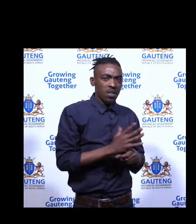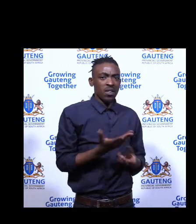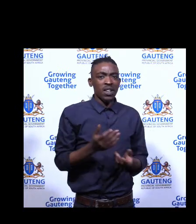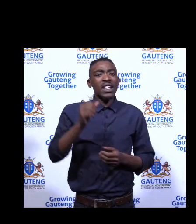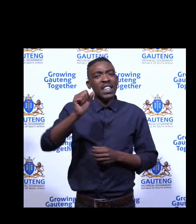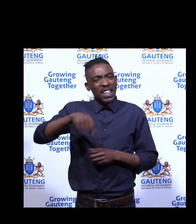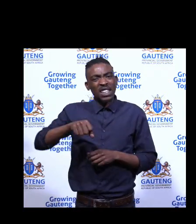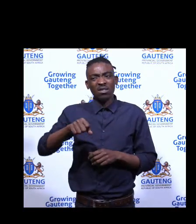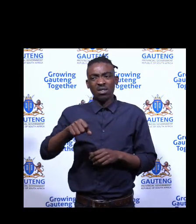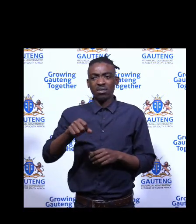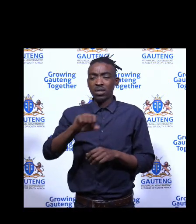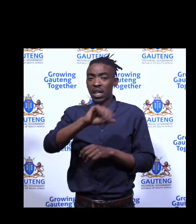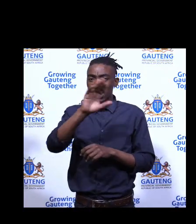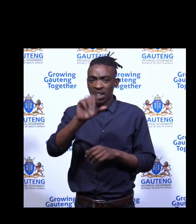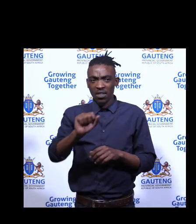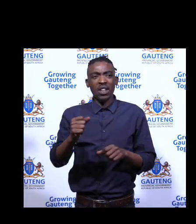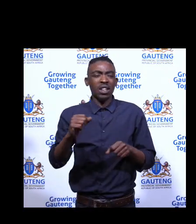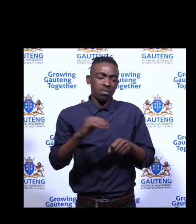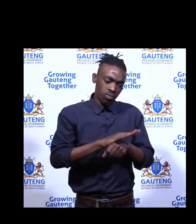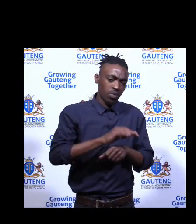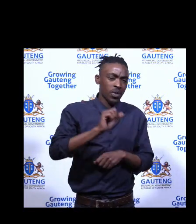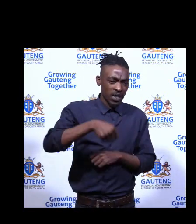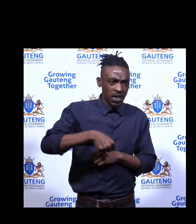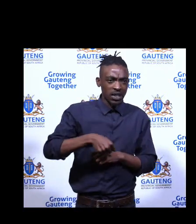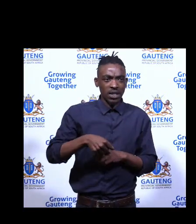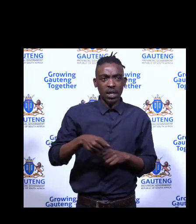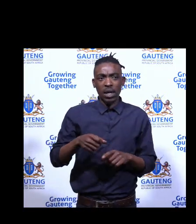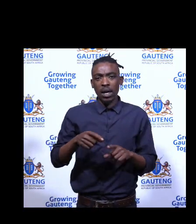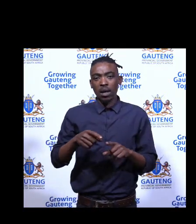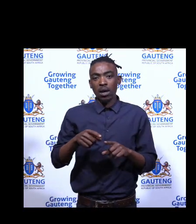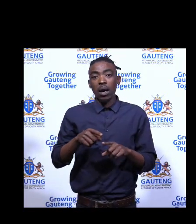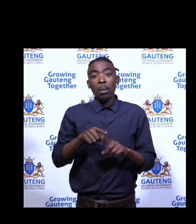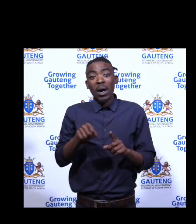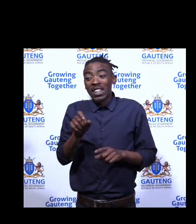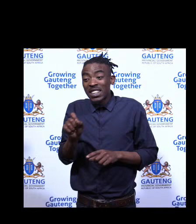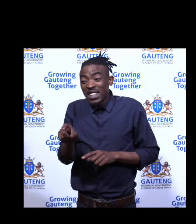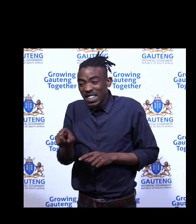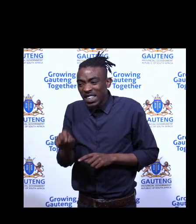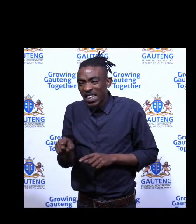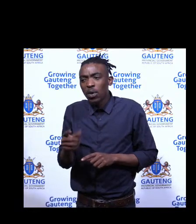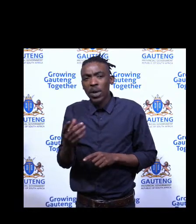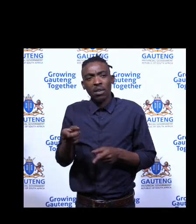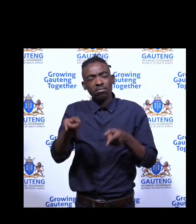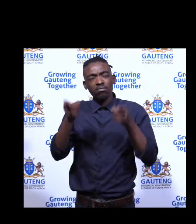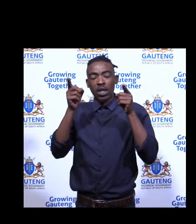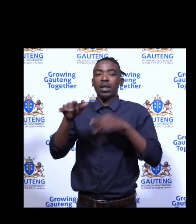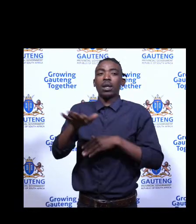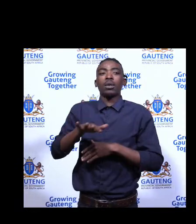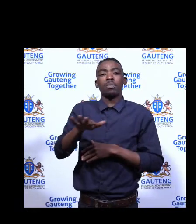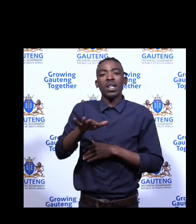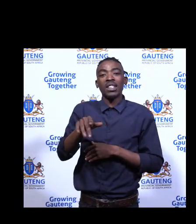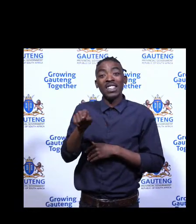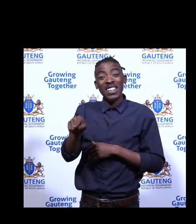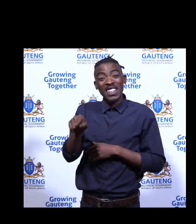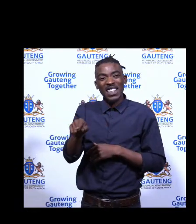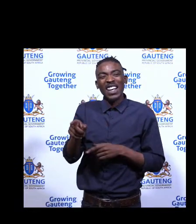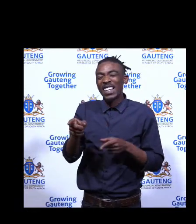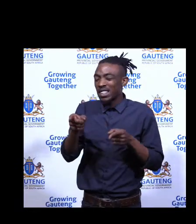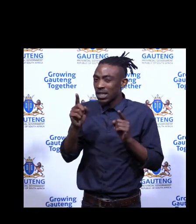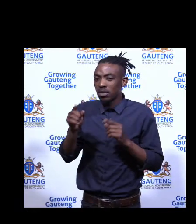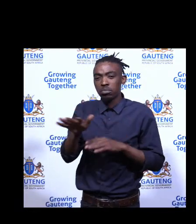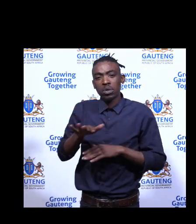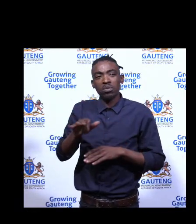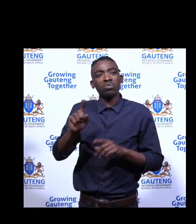everywhere. And then those random transmissions generate hotspots. So what we have observed in the province,